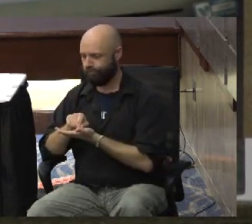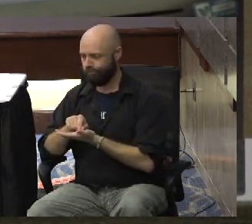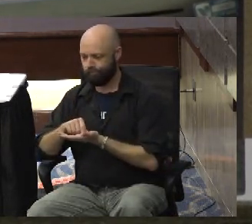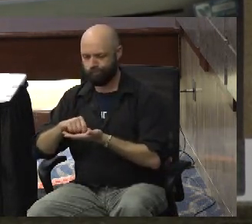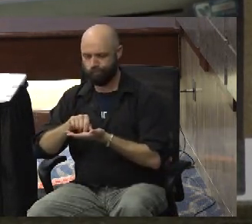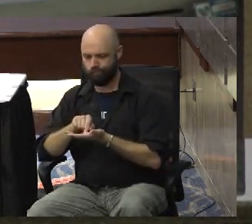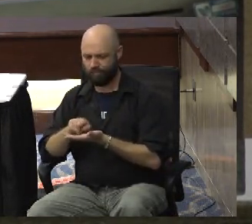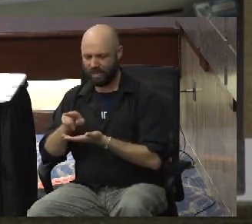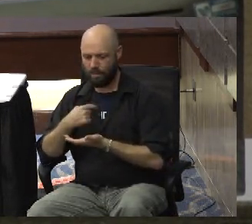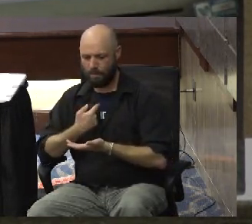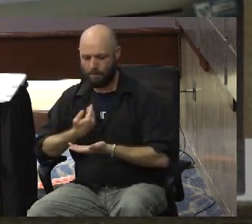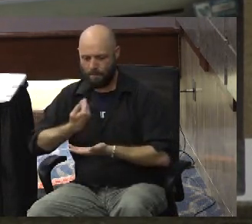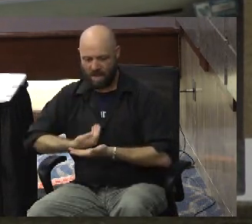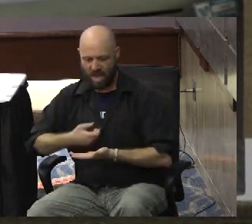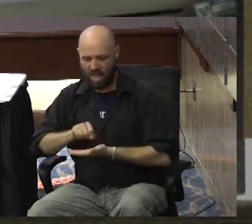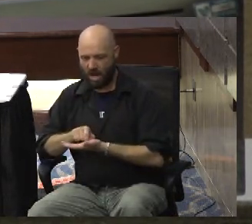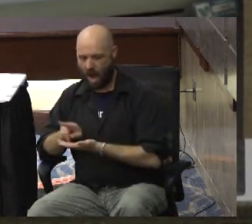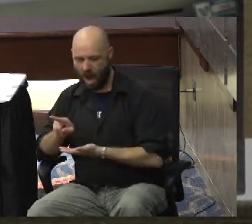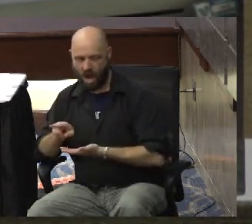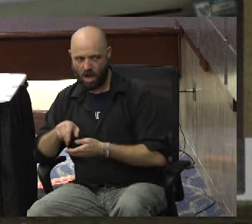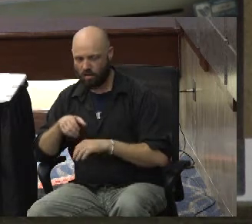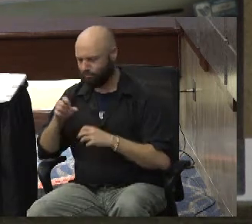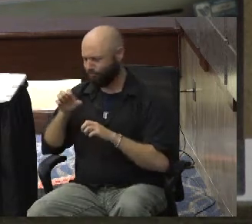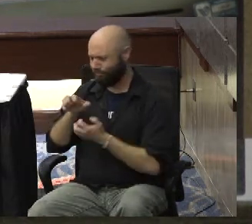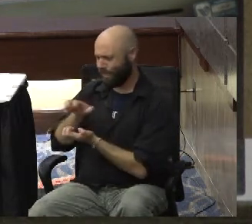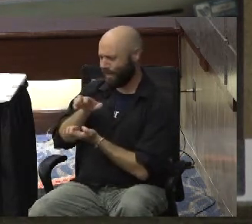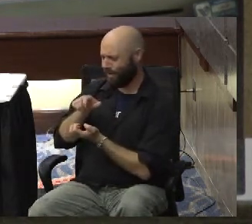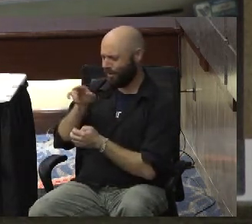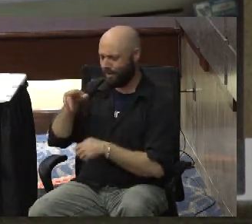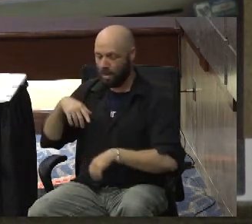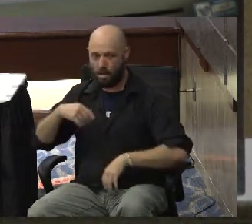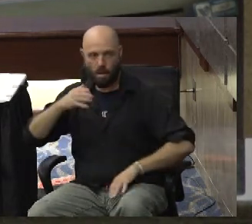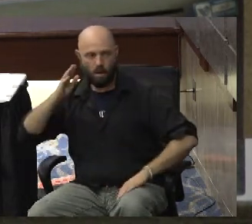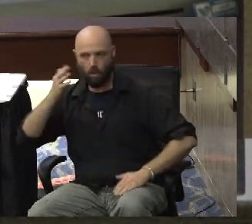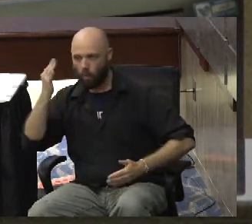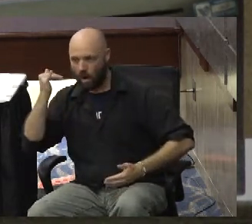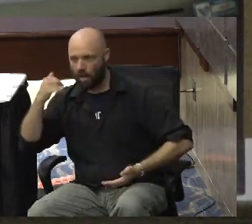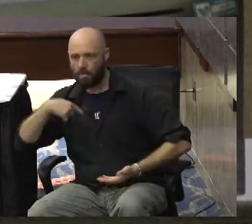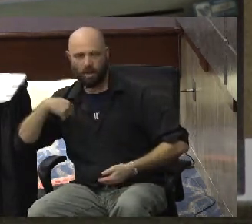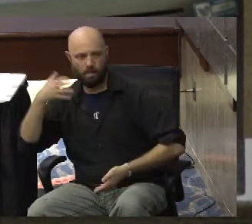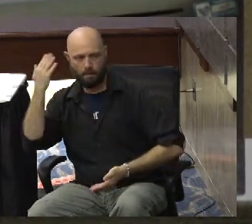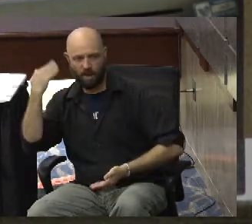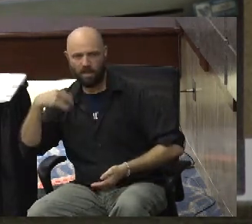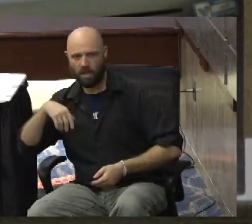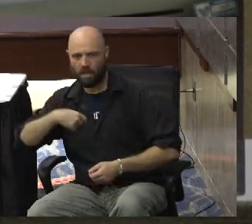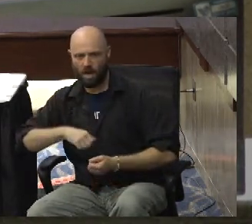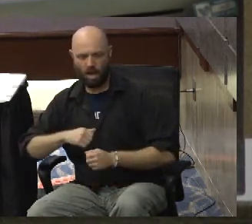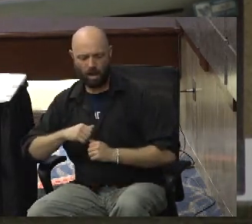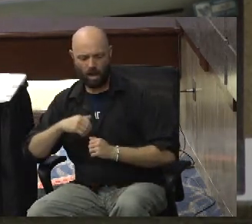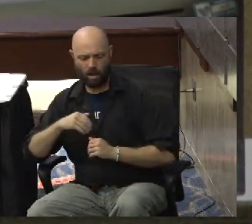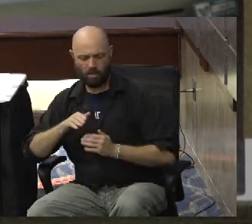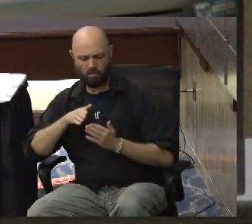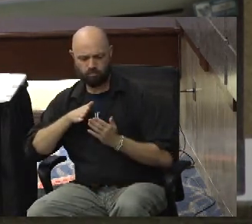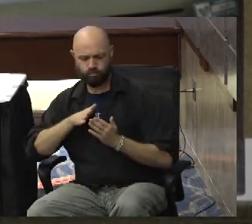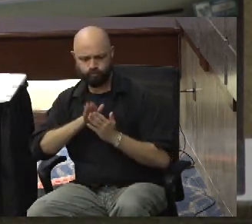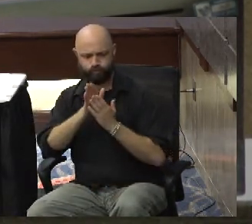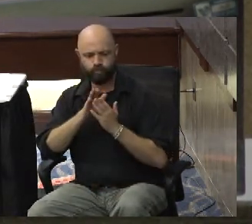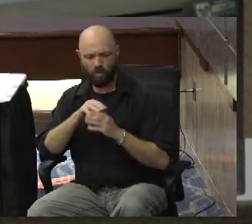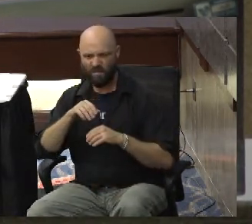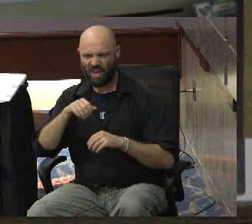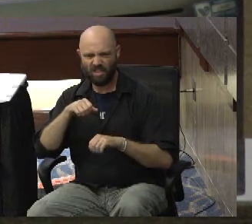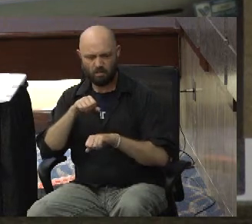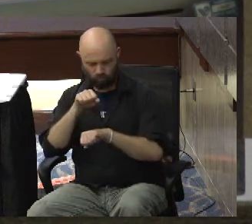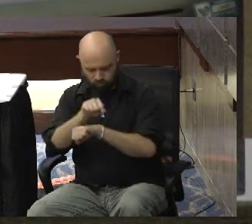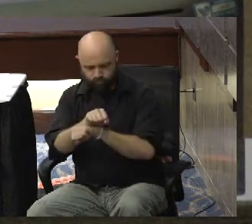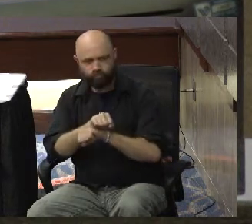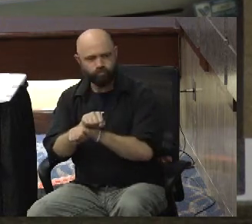days, were trying to raise issues and awareness of human trafficking in this city. And I did